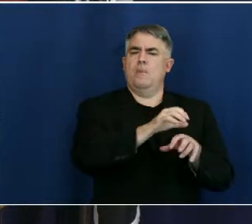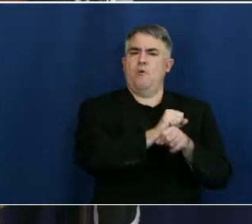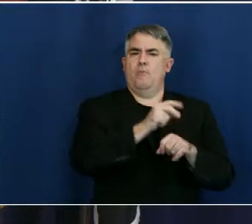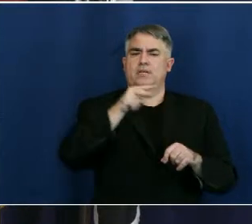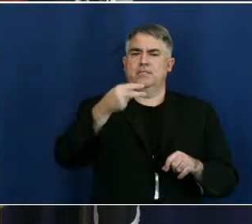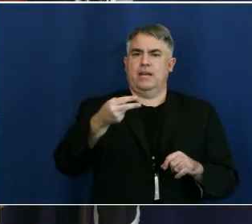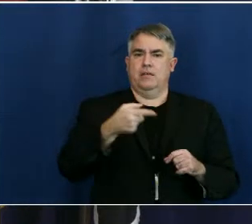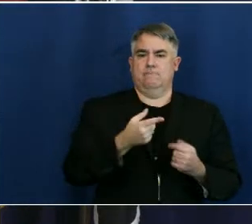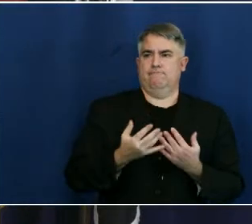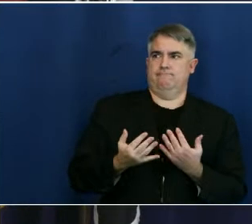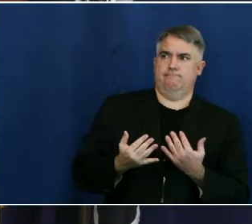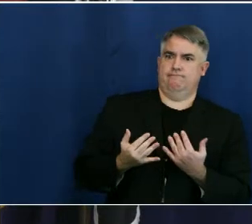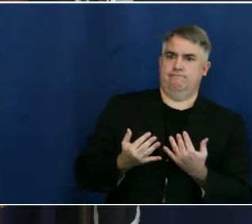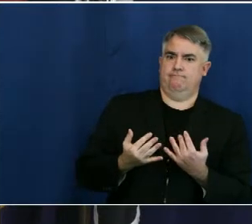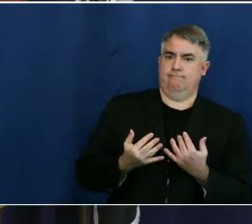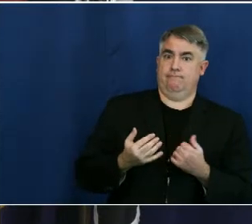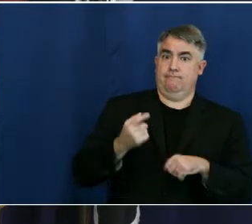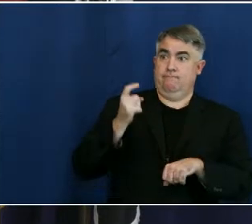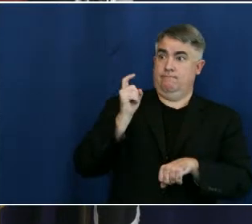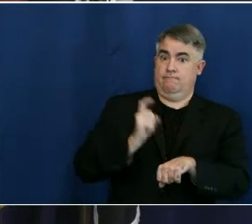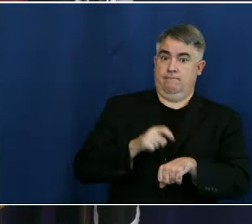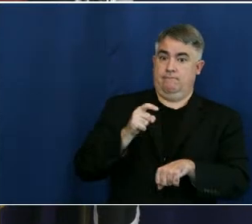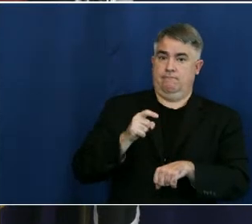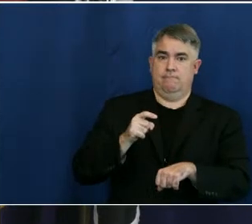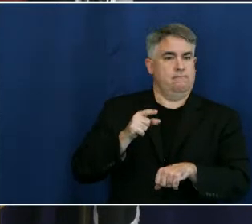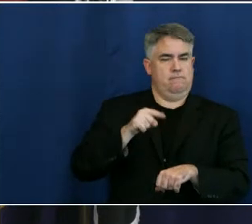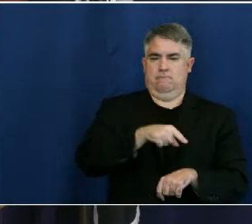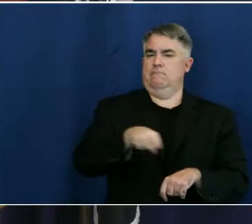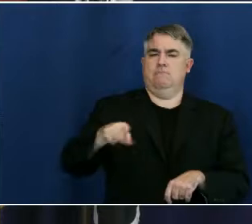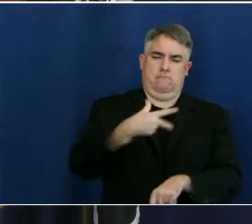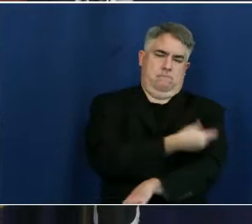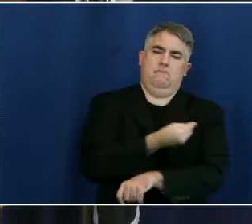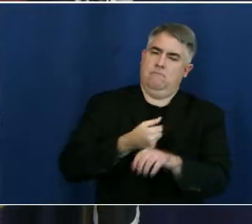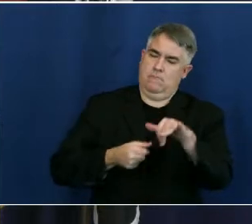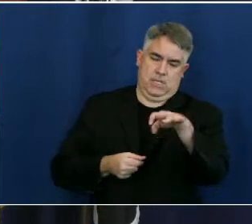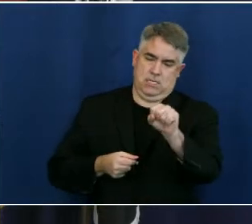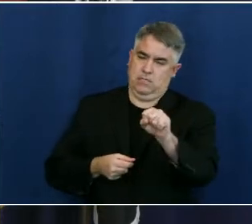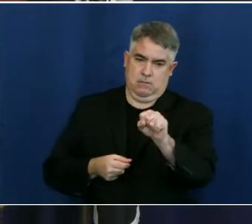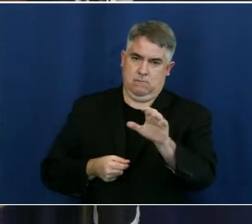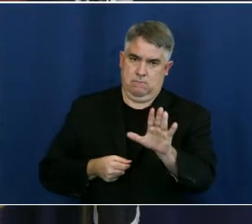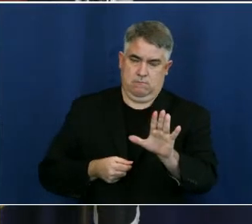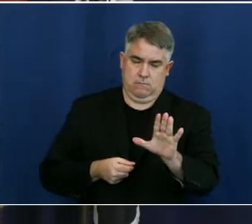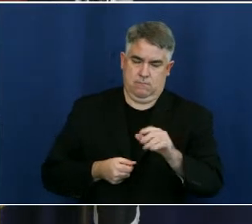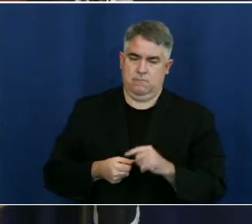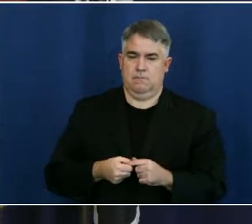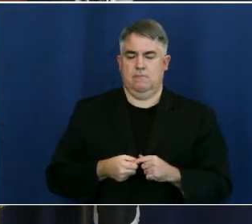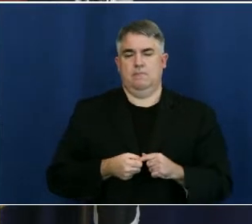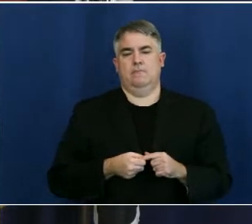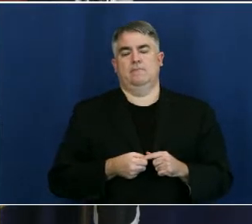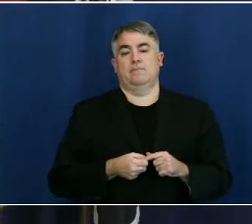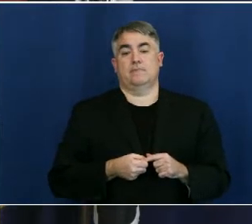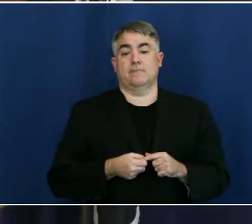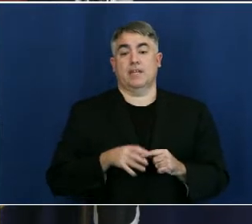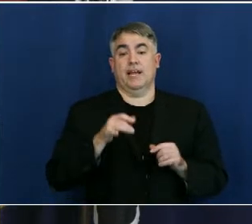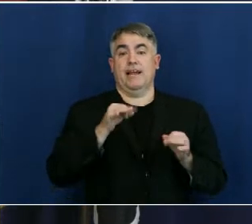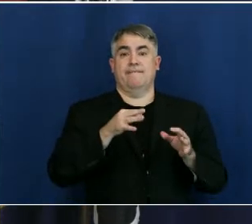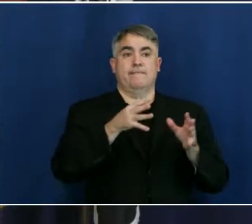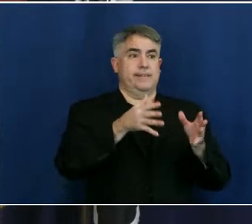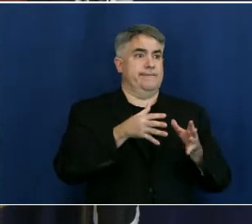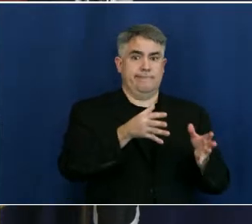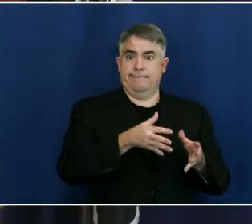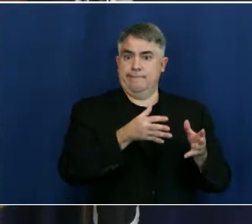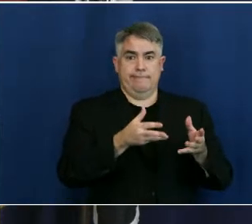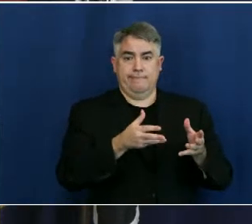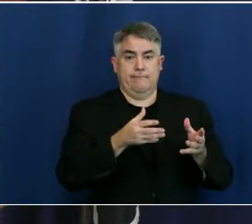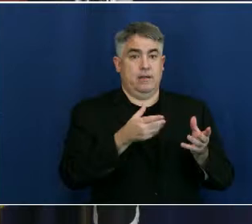no appointments have been made and we have vaccines, first dose, second dose, it's the same vaccine. So